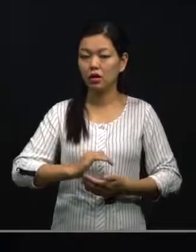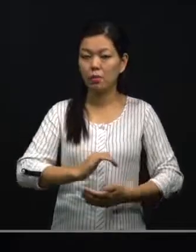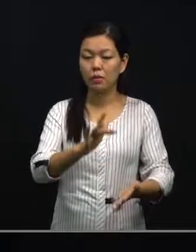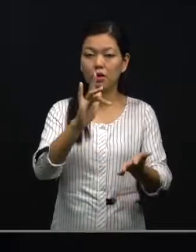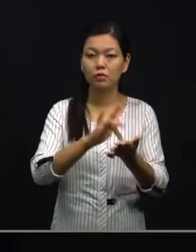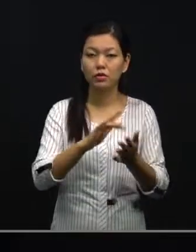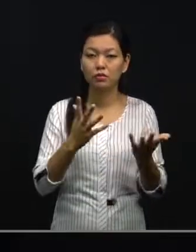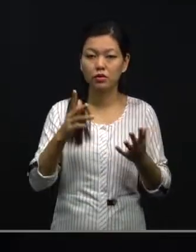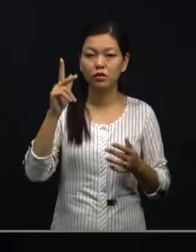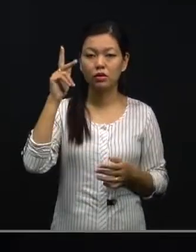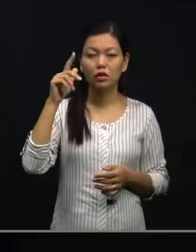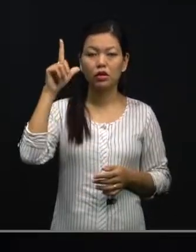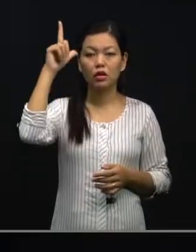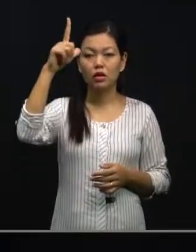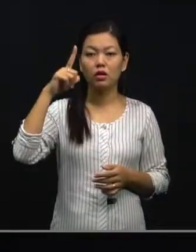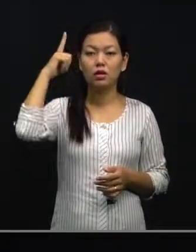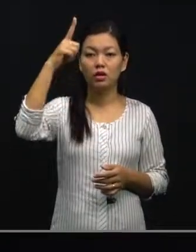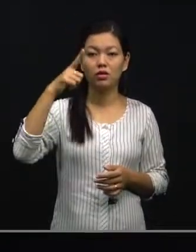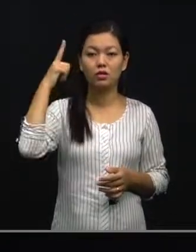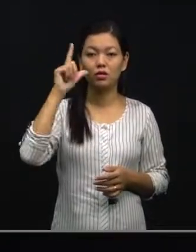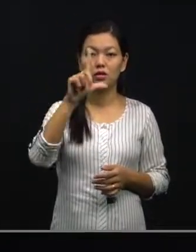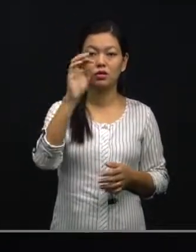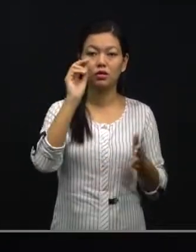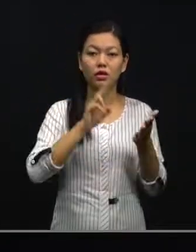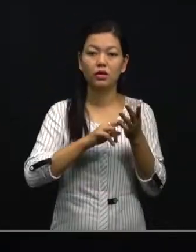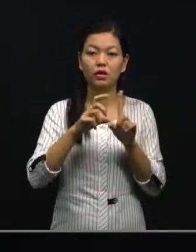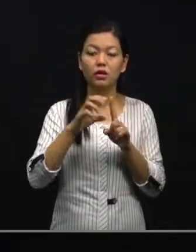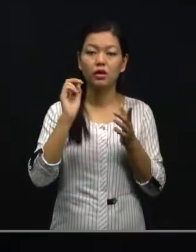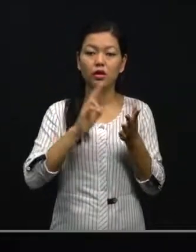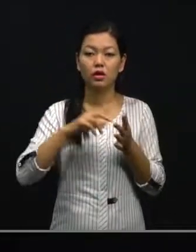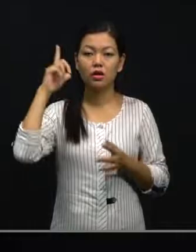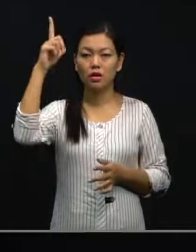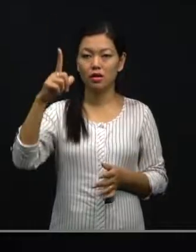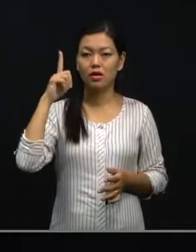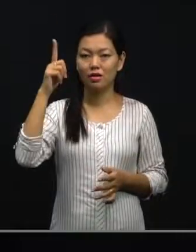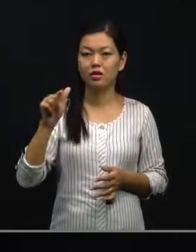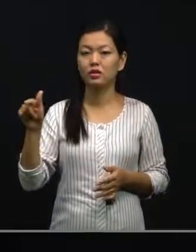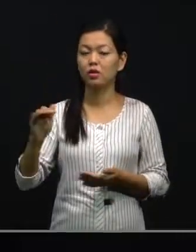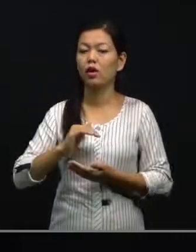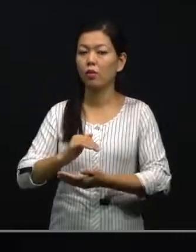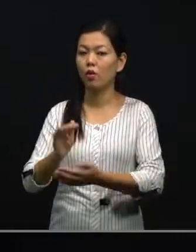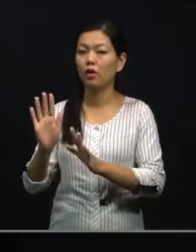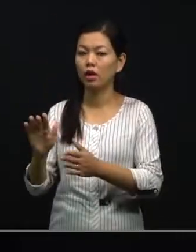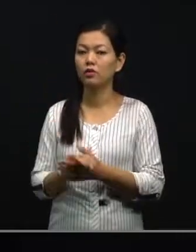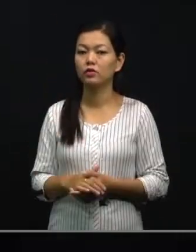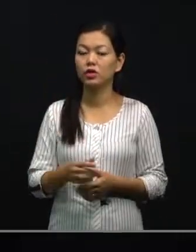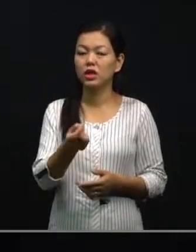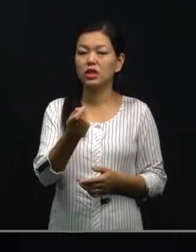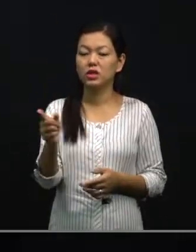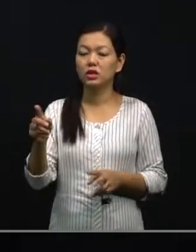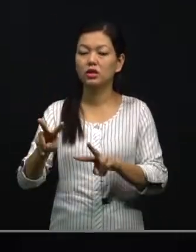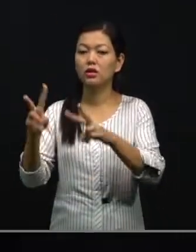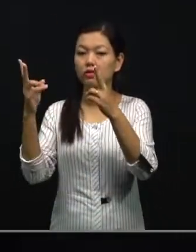that's what we have here. All the plots and the strings were pulled together through and bind it through the character that